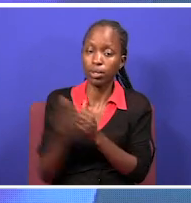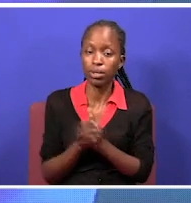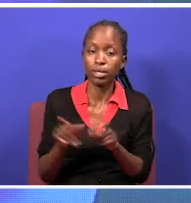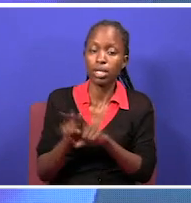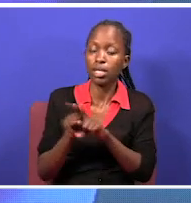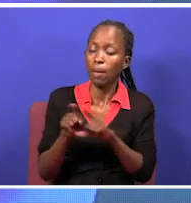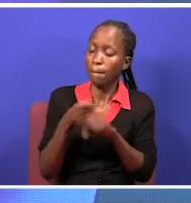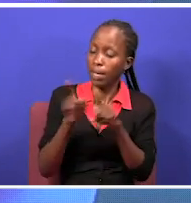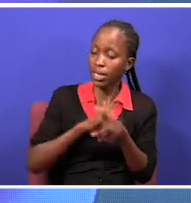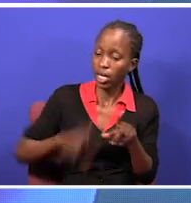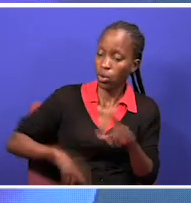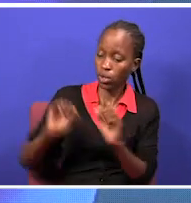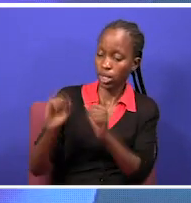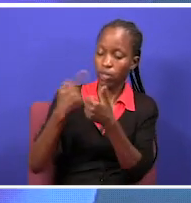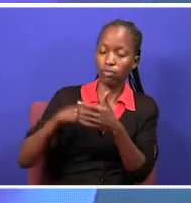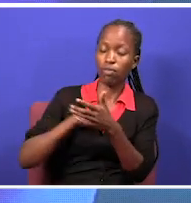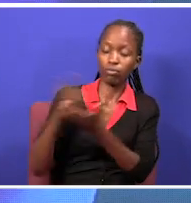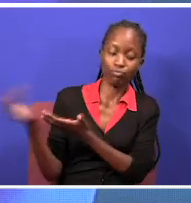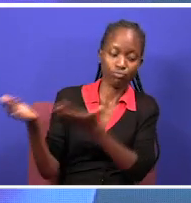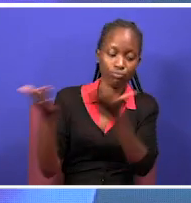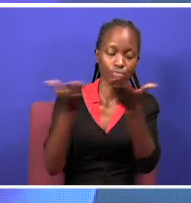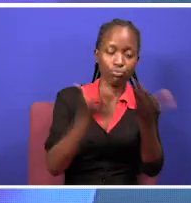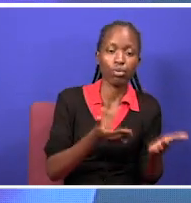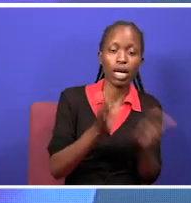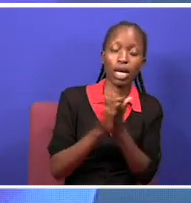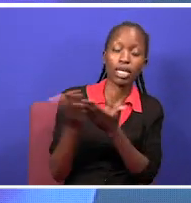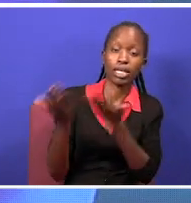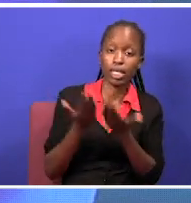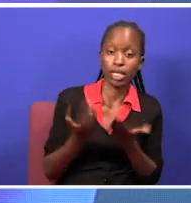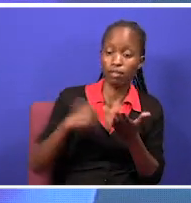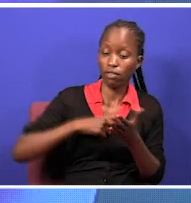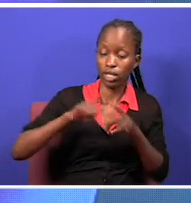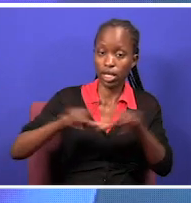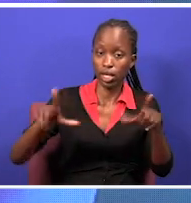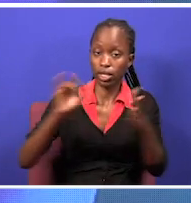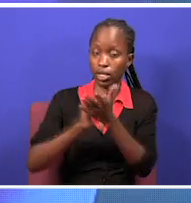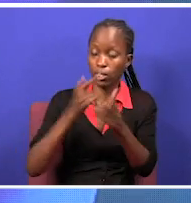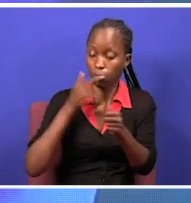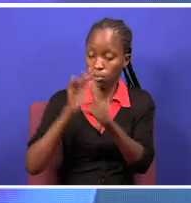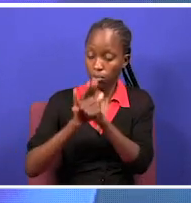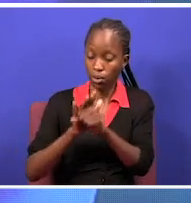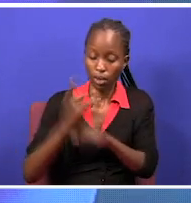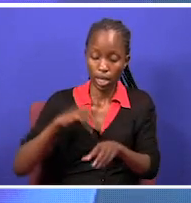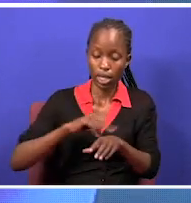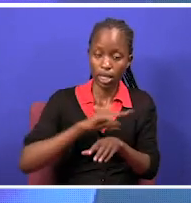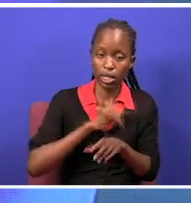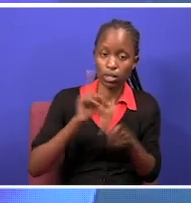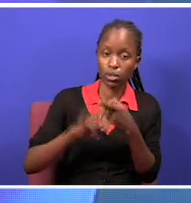us out from there to bring us in and give us the land that he promised on oath to